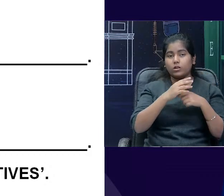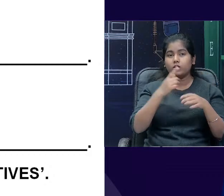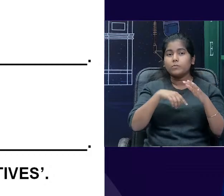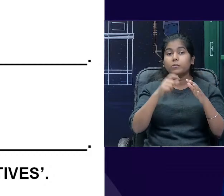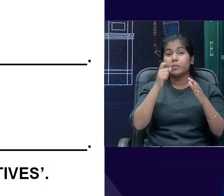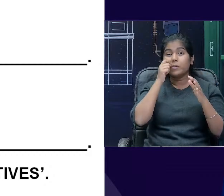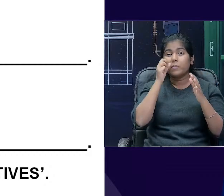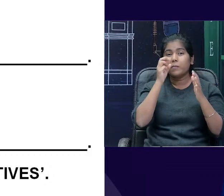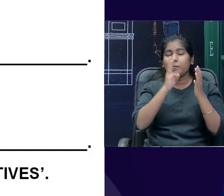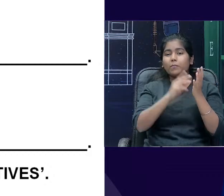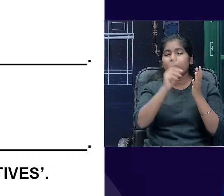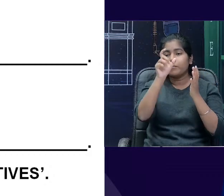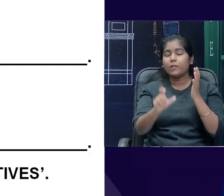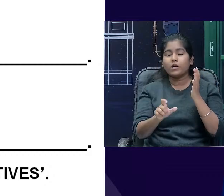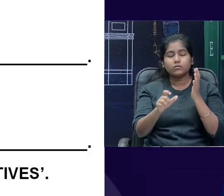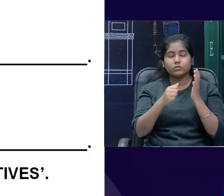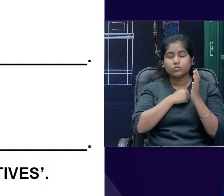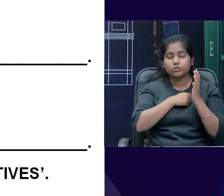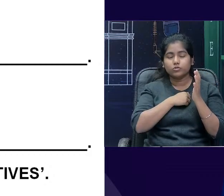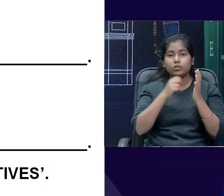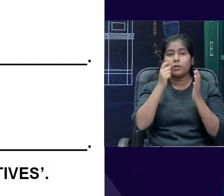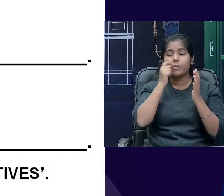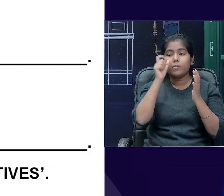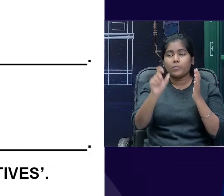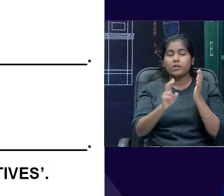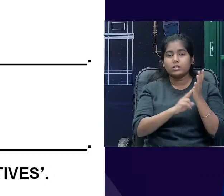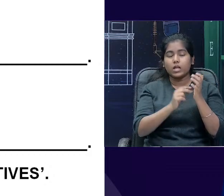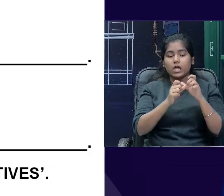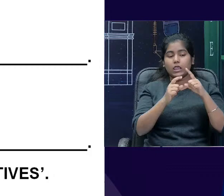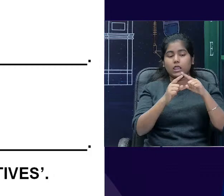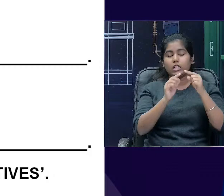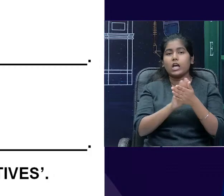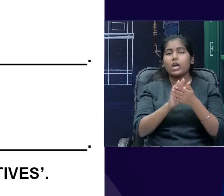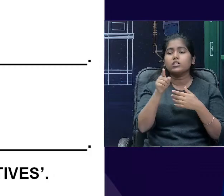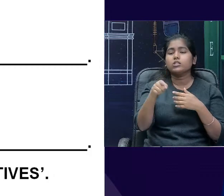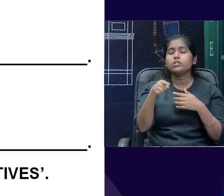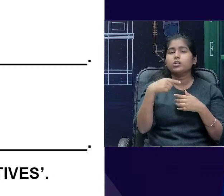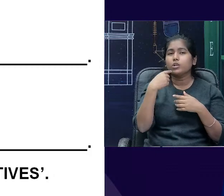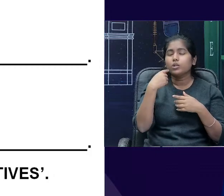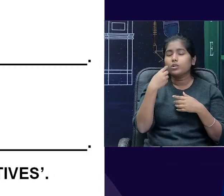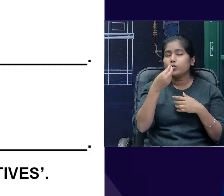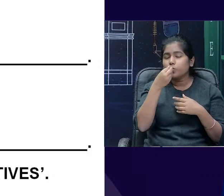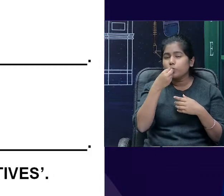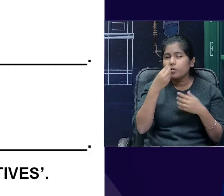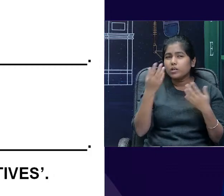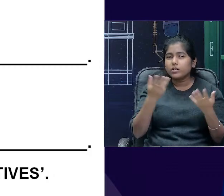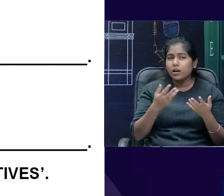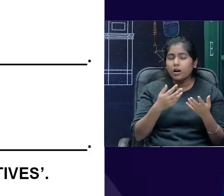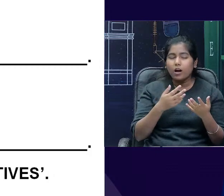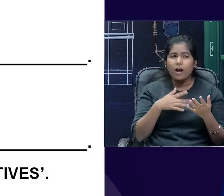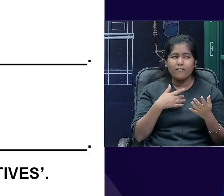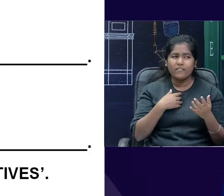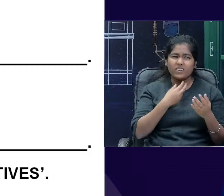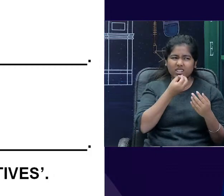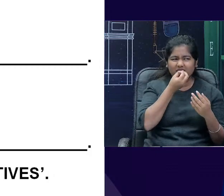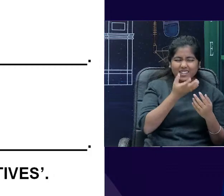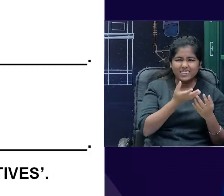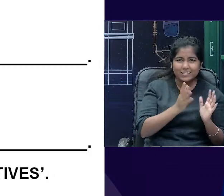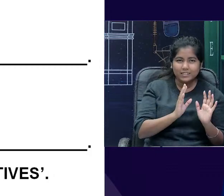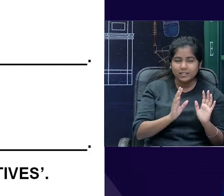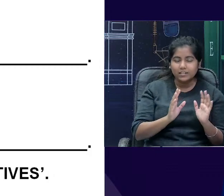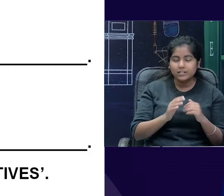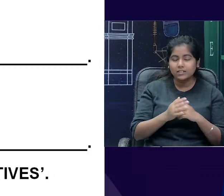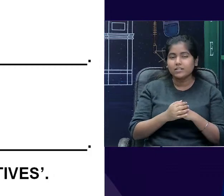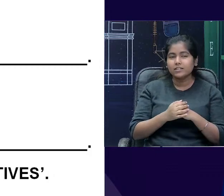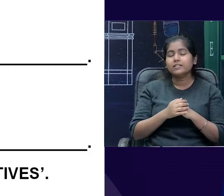Nath eat? So I think this was very easy. No if I- choices of food. Yes. Only He the sticks only